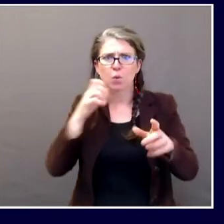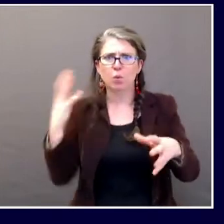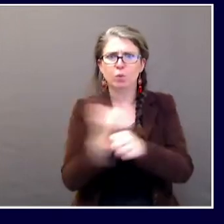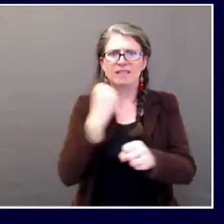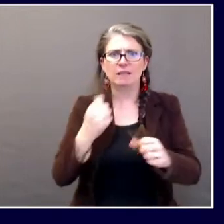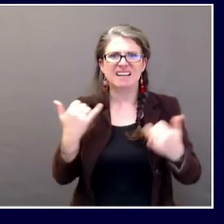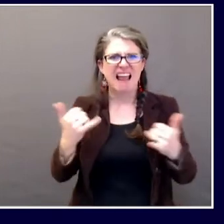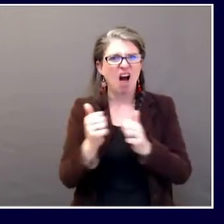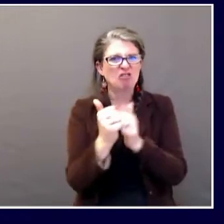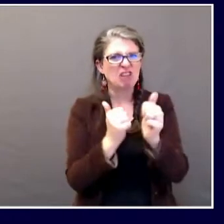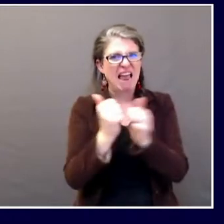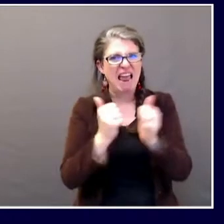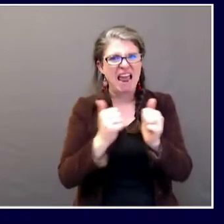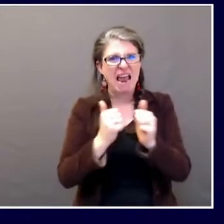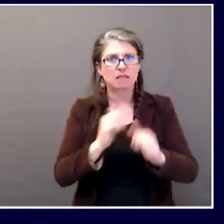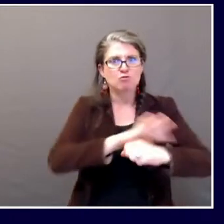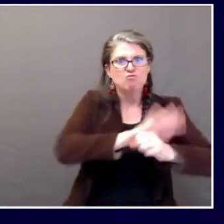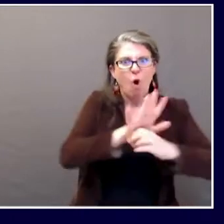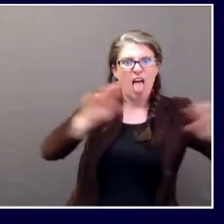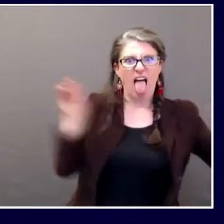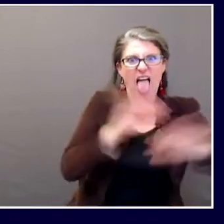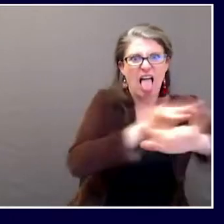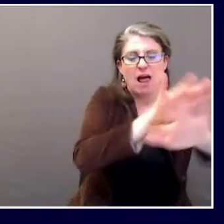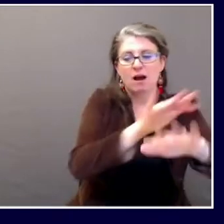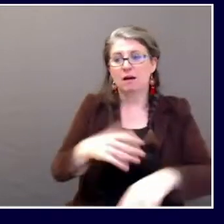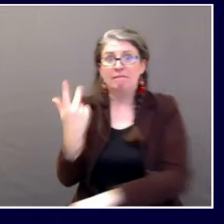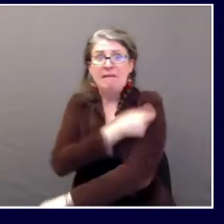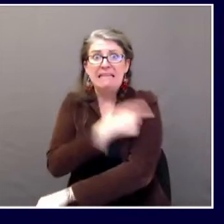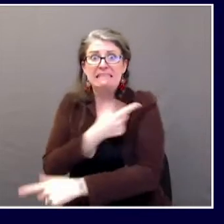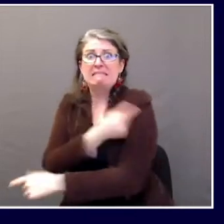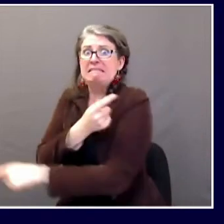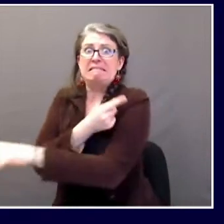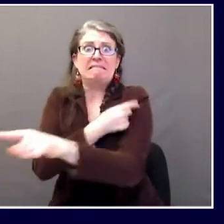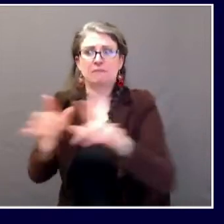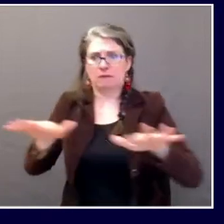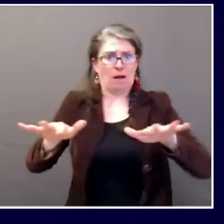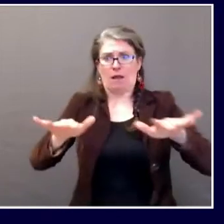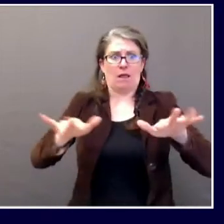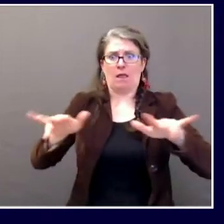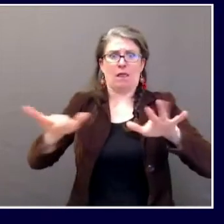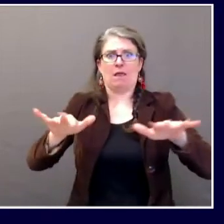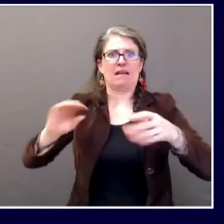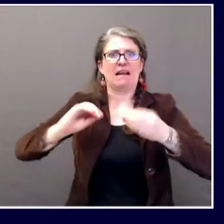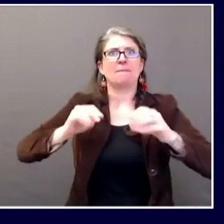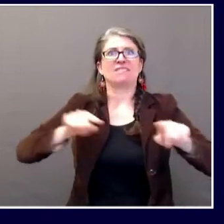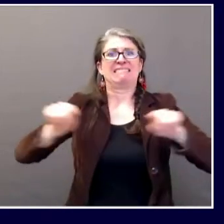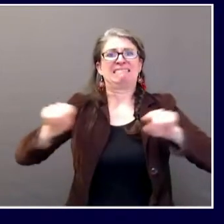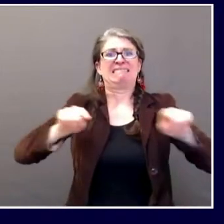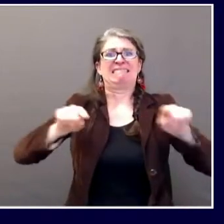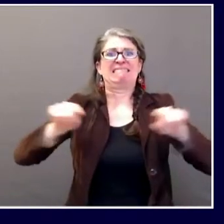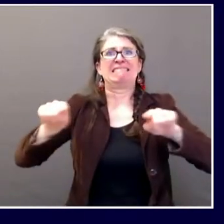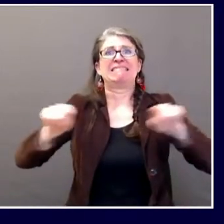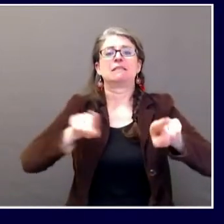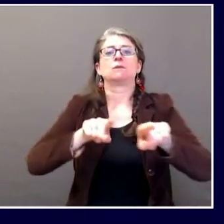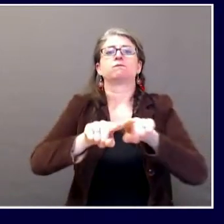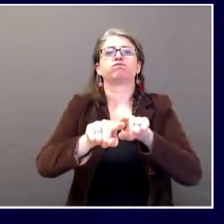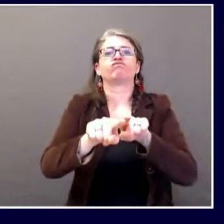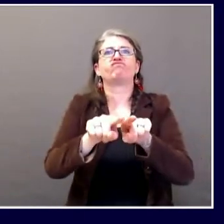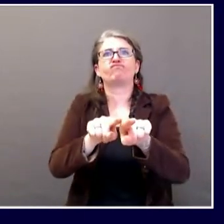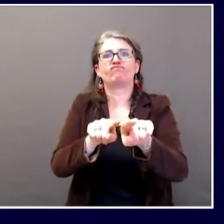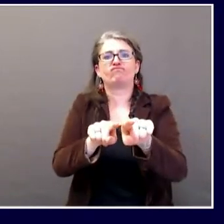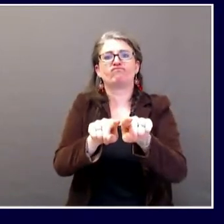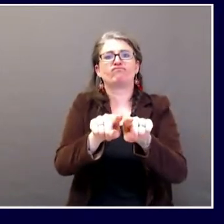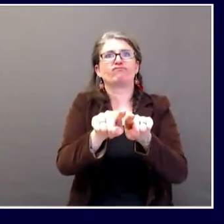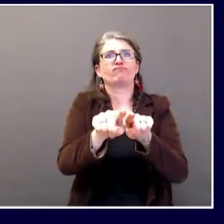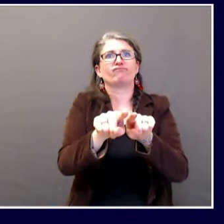that becomes a possibility and something that could delay our progress. I've been proud to date of the way